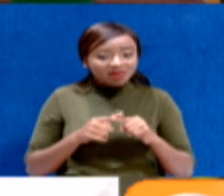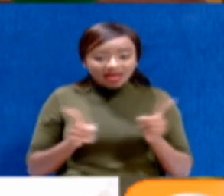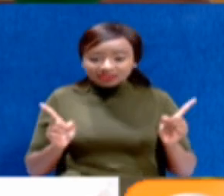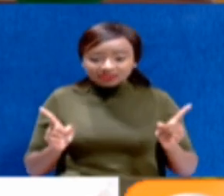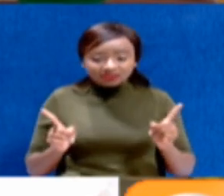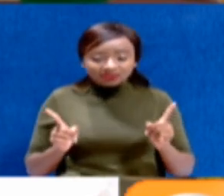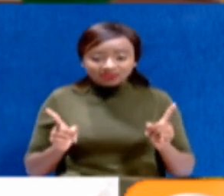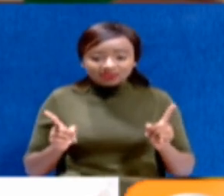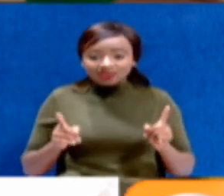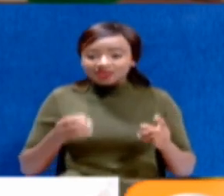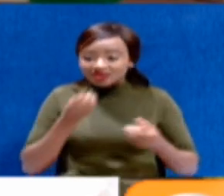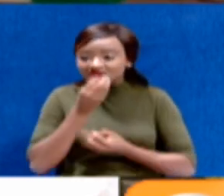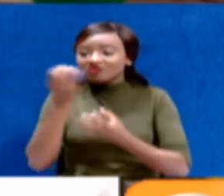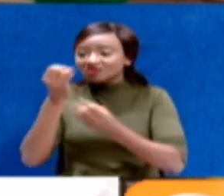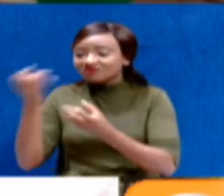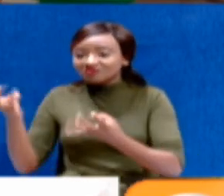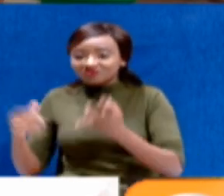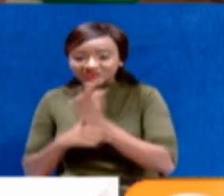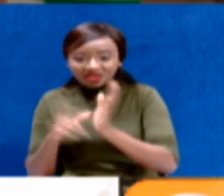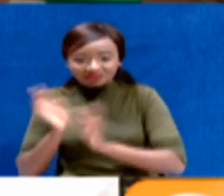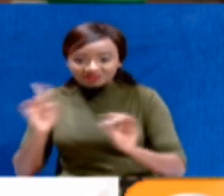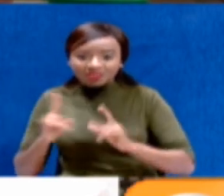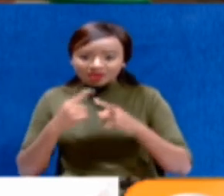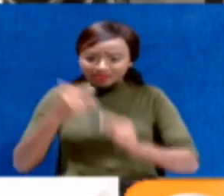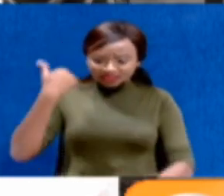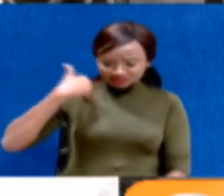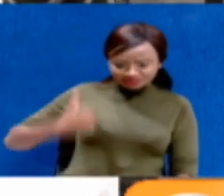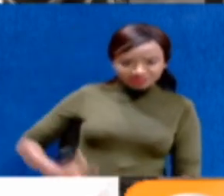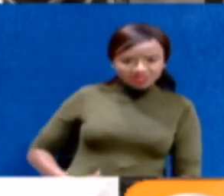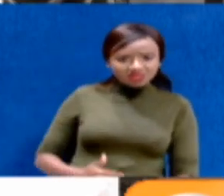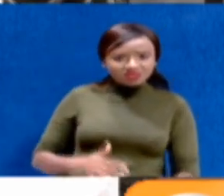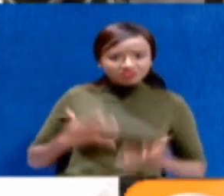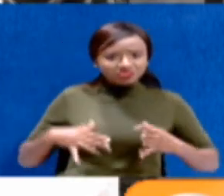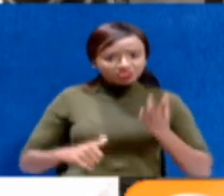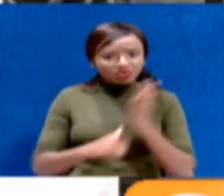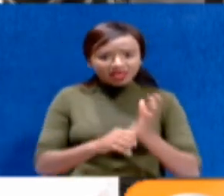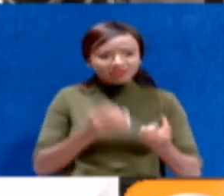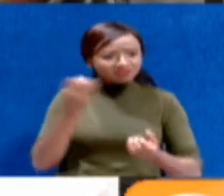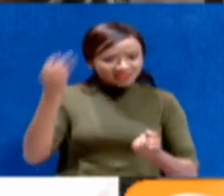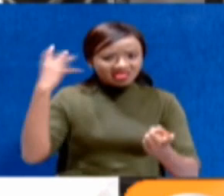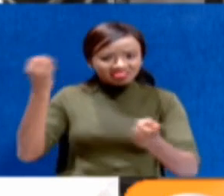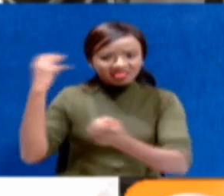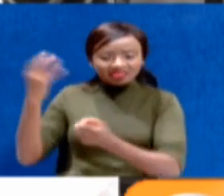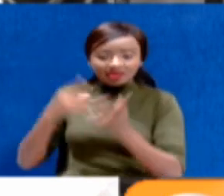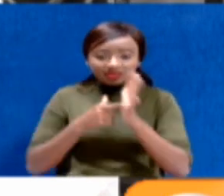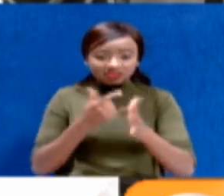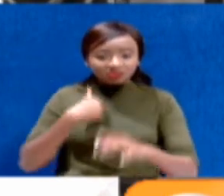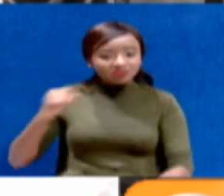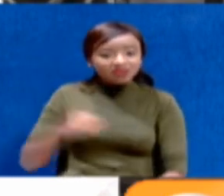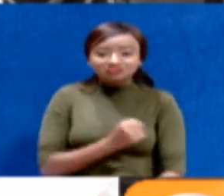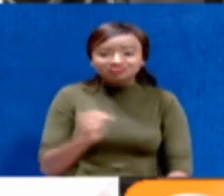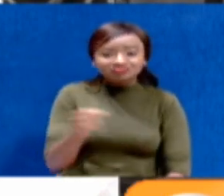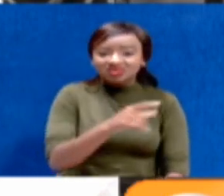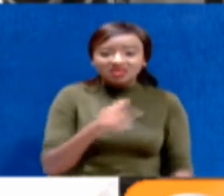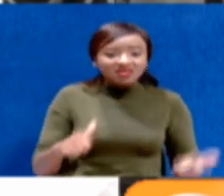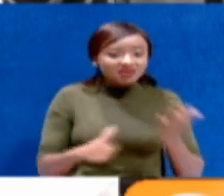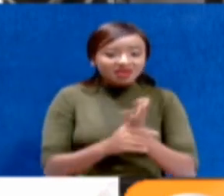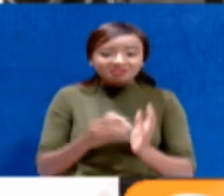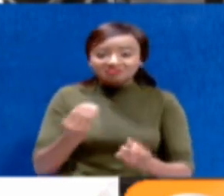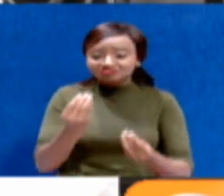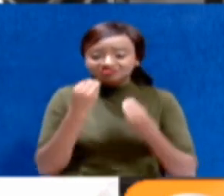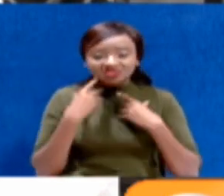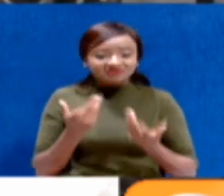All drivers tested positive. Nakini wawekwangi kwa public hivyo. Like now kama ata venye natembea angu. Nimesha